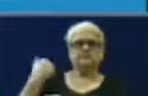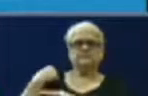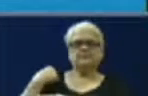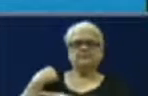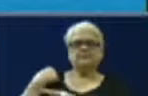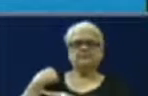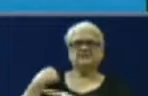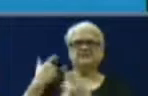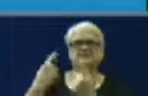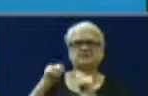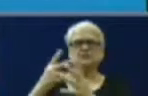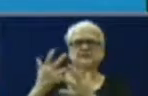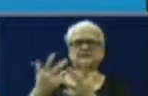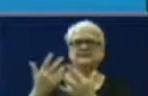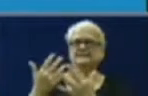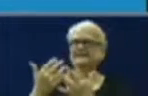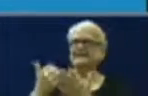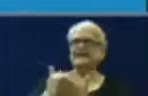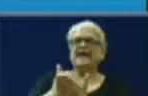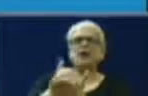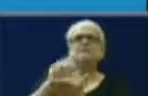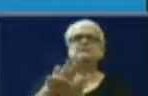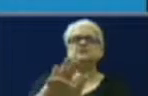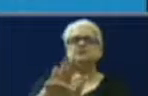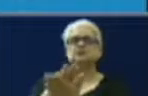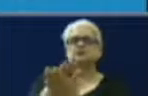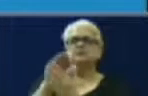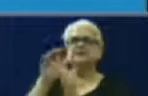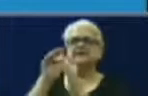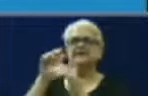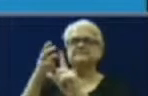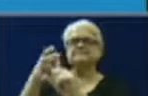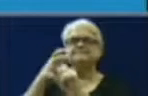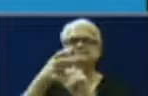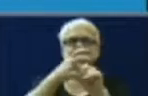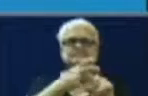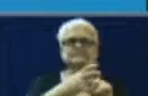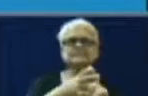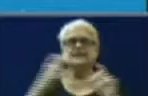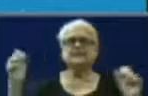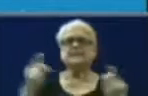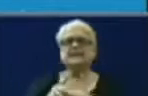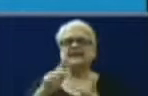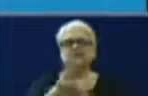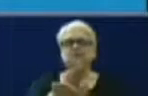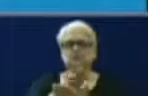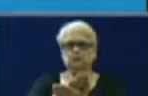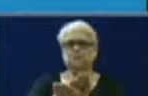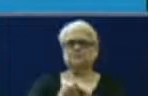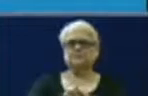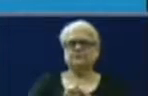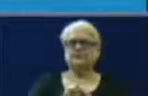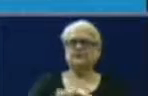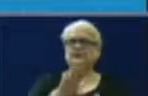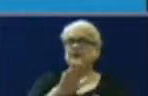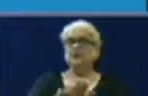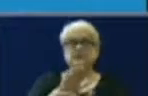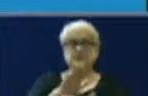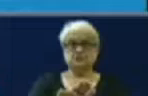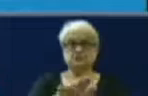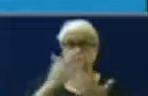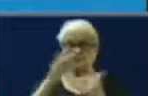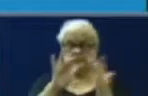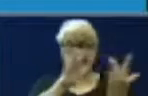to create that local attachment back to the school to get them back involved. When the schools didn't make contact